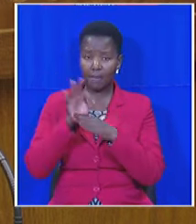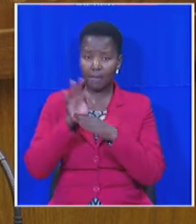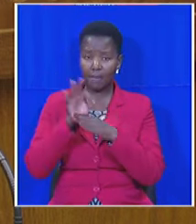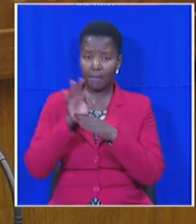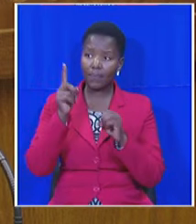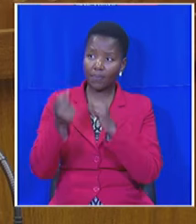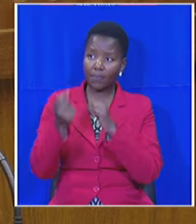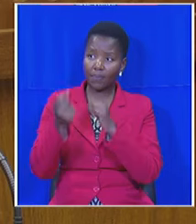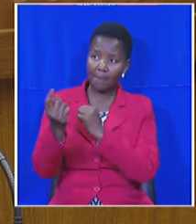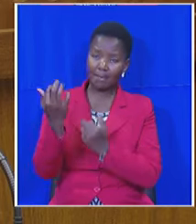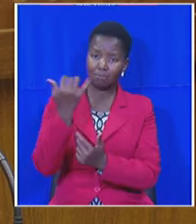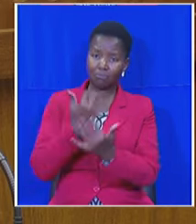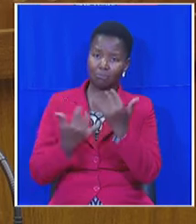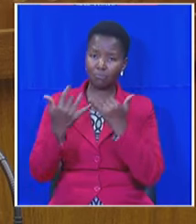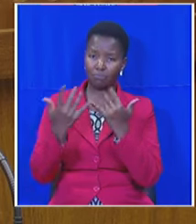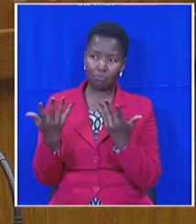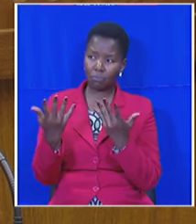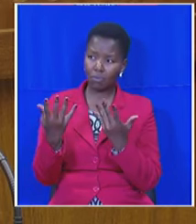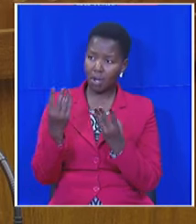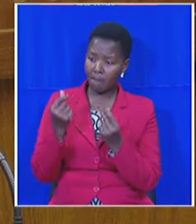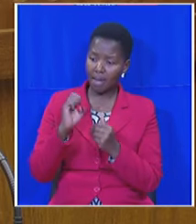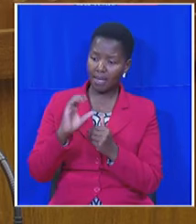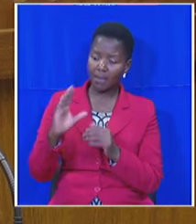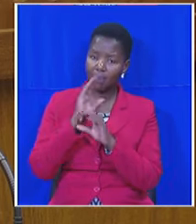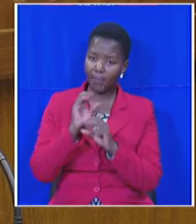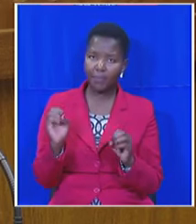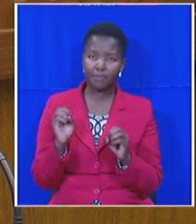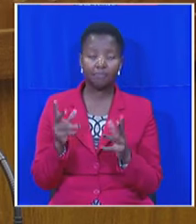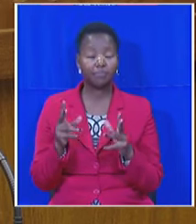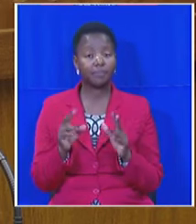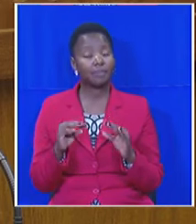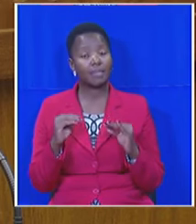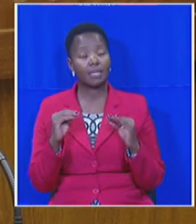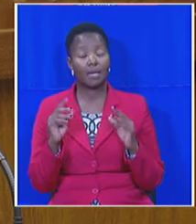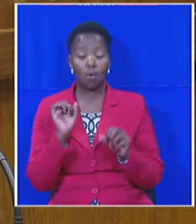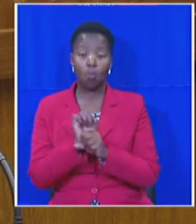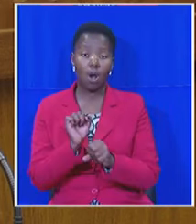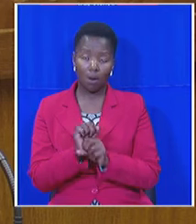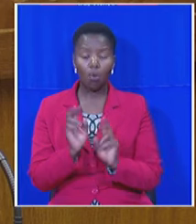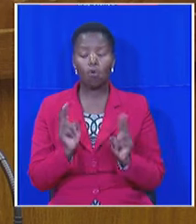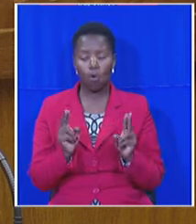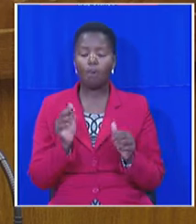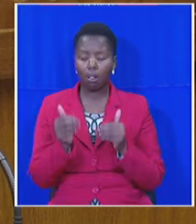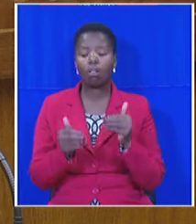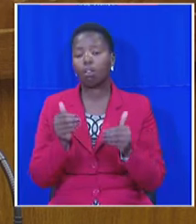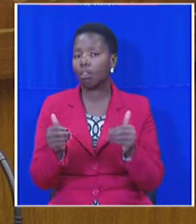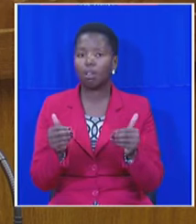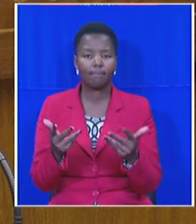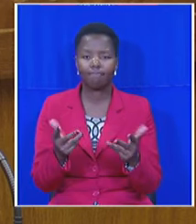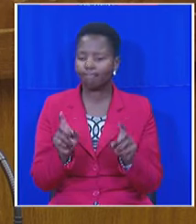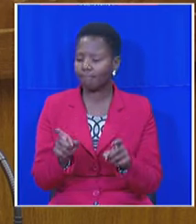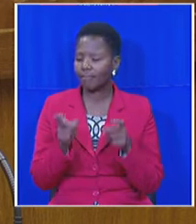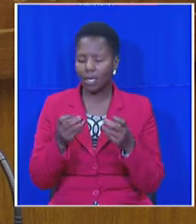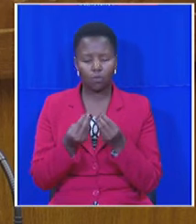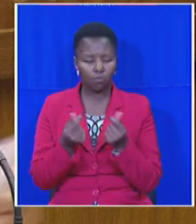Wuwani, Limpopo. The business as usual approach is not going to solve our country's education